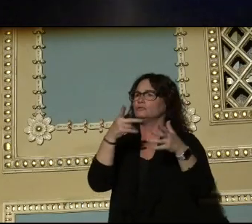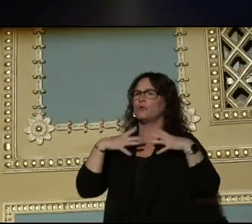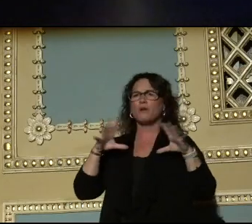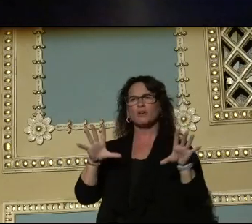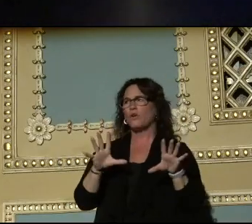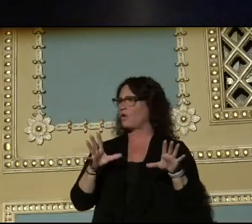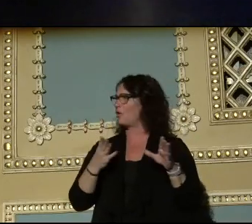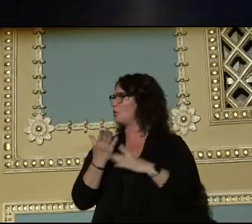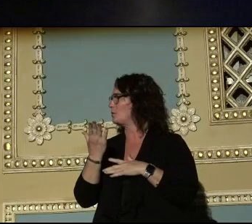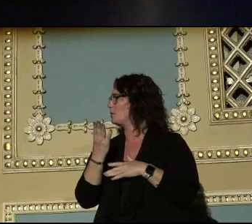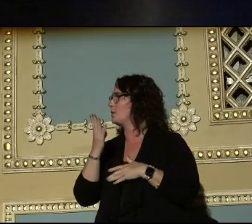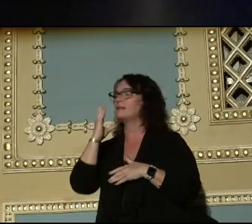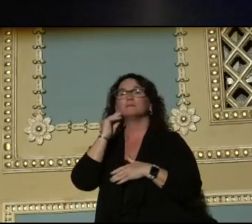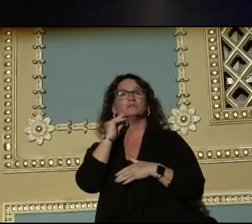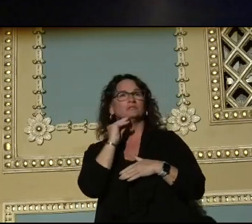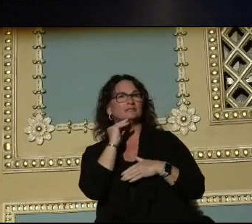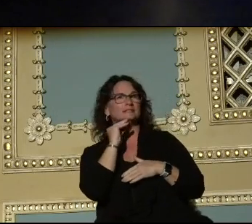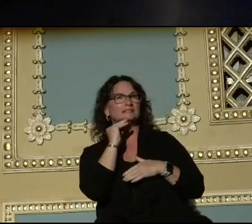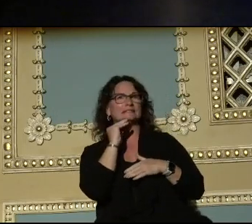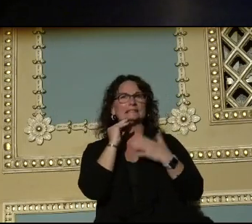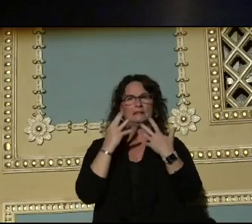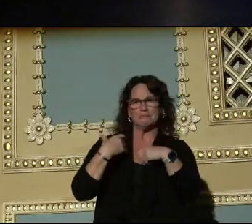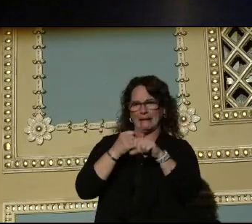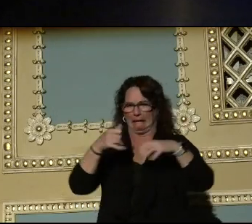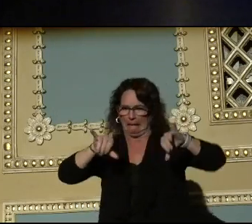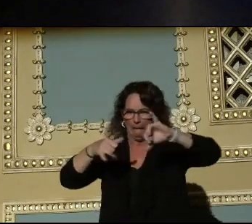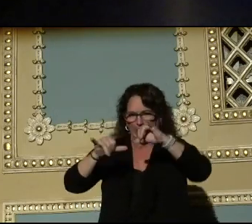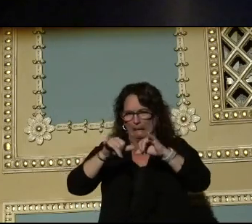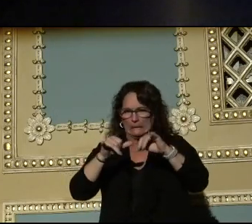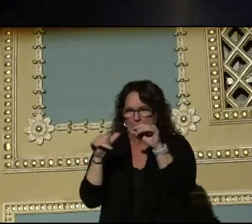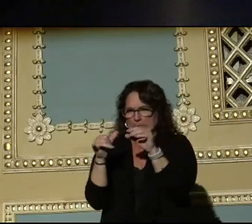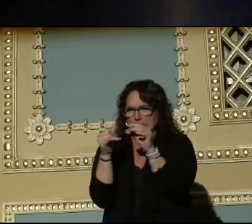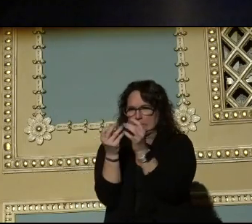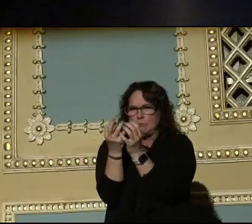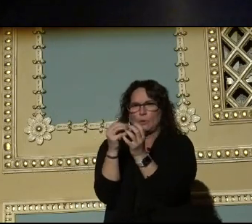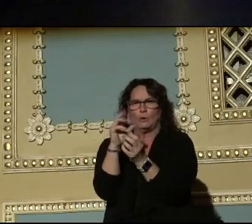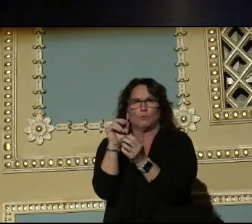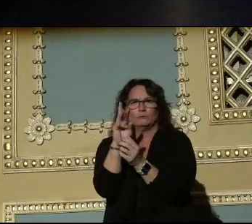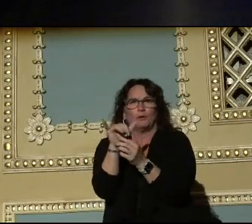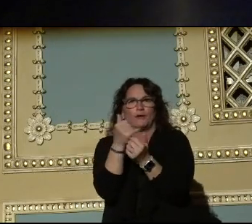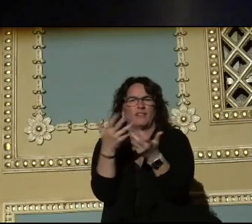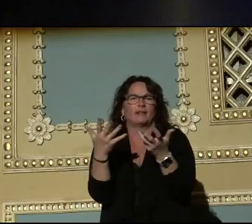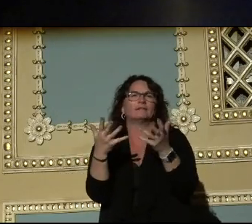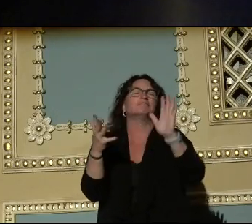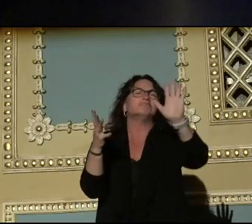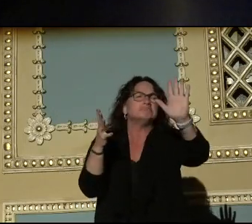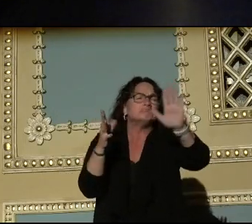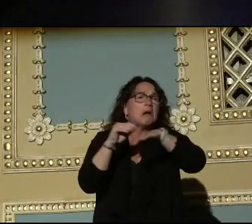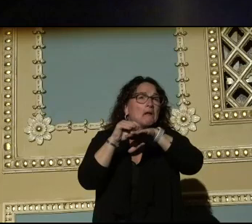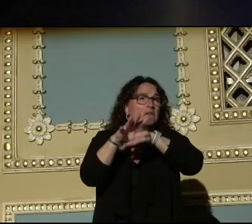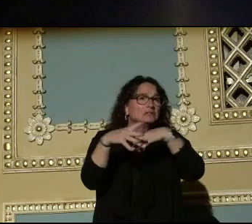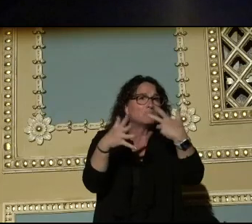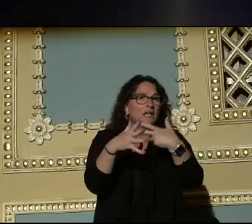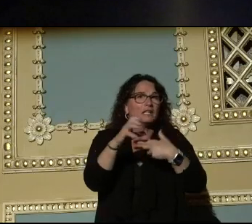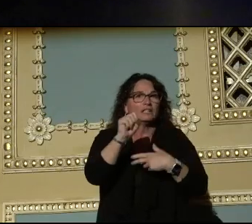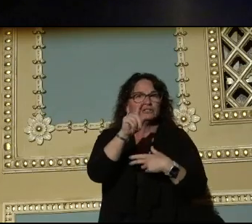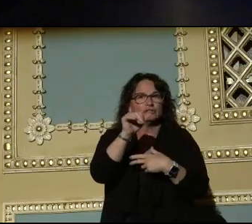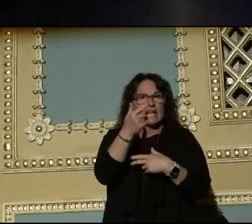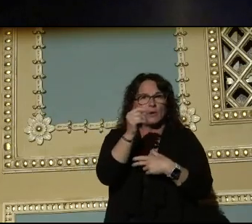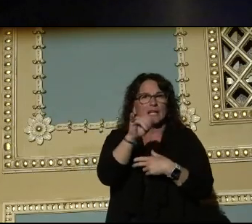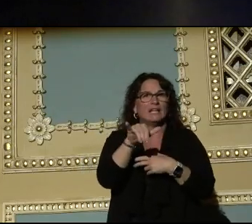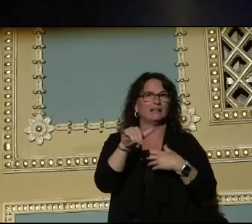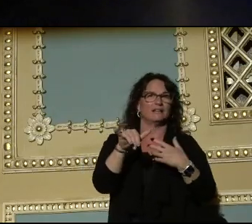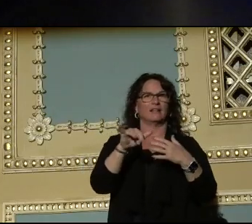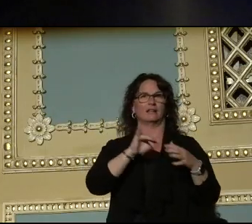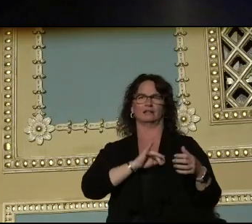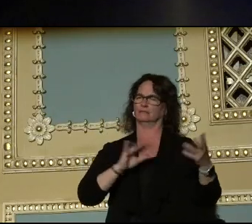the hassle of making up that fancy drink, and it looked great, smoking rosemary and everything, take my advice. Go for the Stearns County surefire